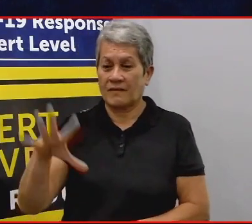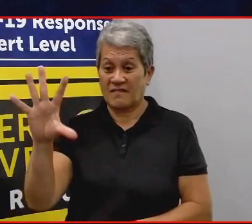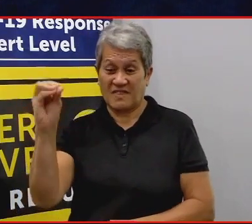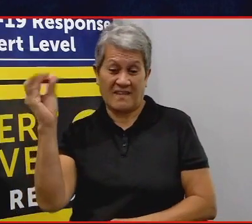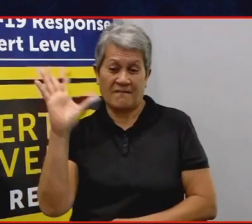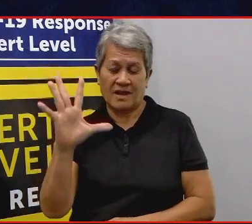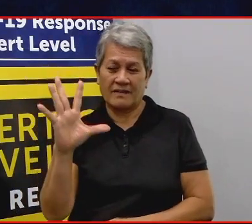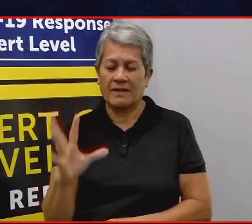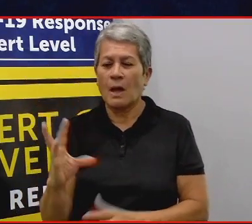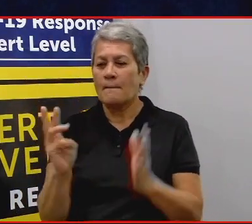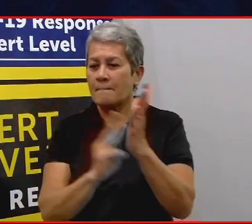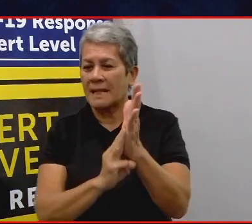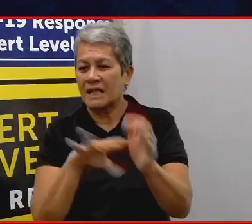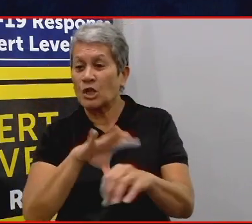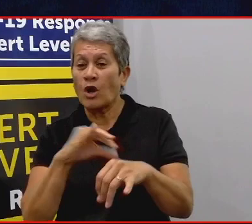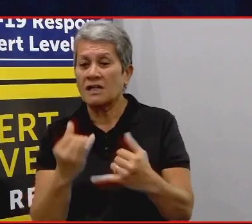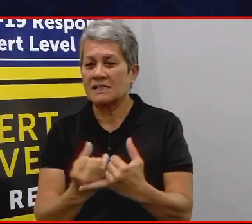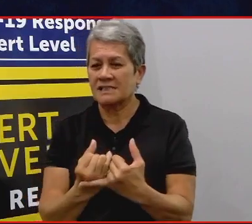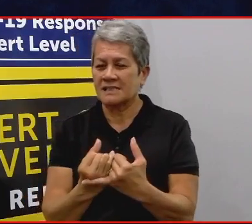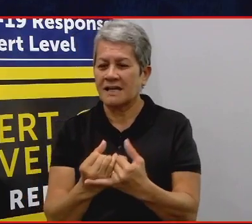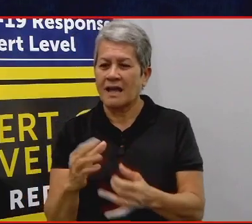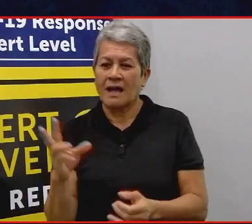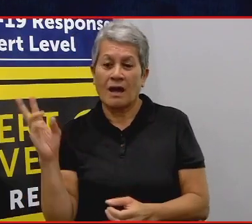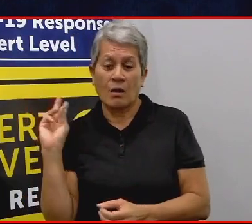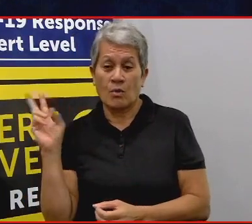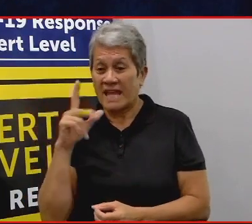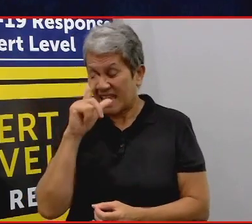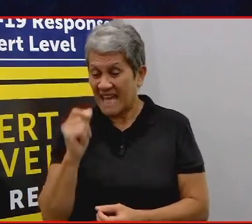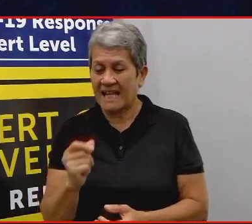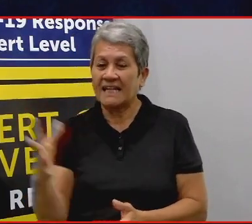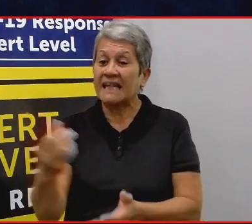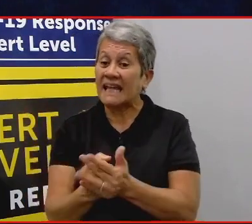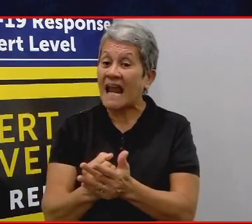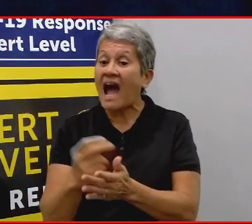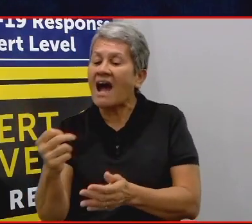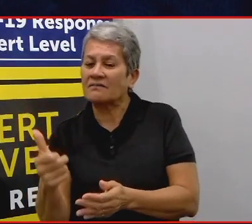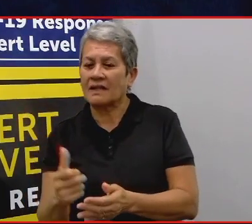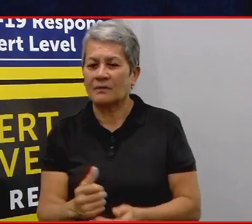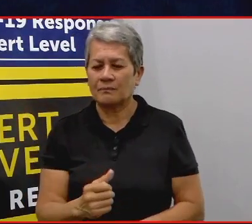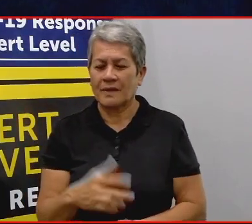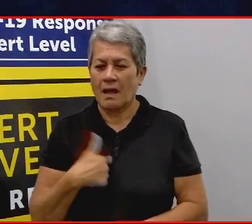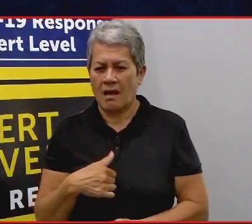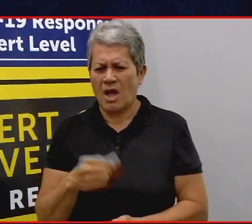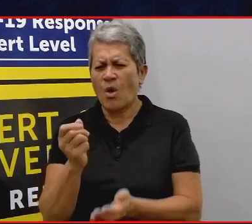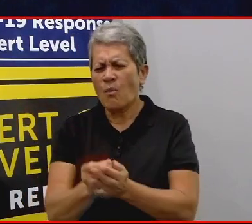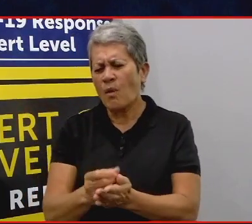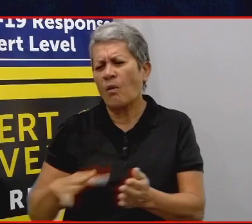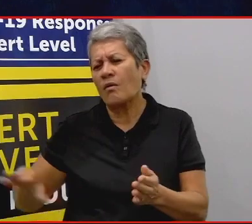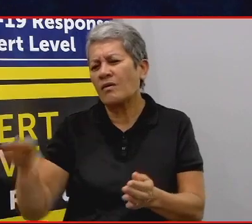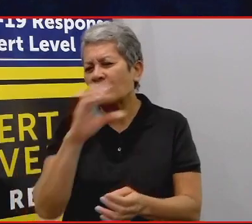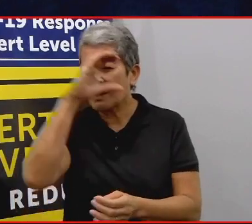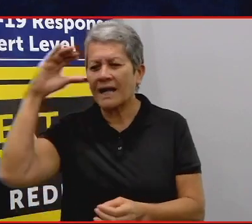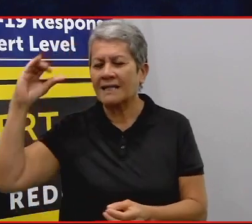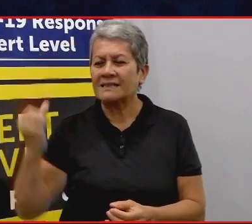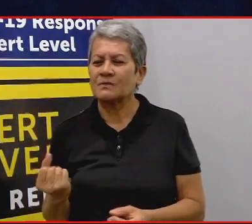be accessed if it is triggered by a lack of tourists. I hope all Cook Islanders will feel